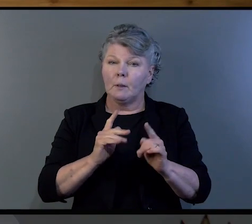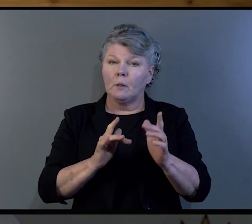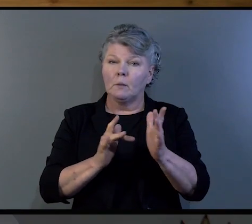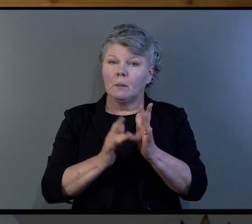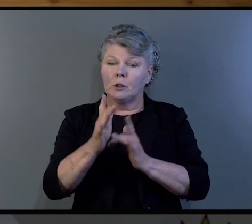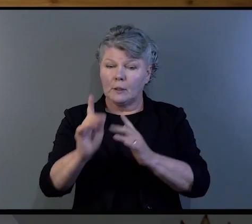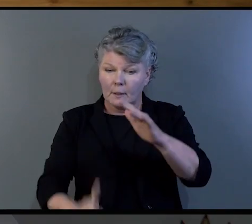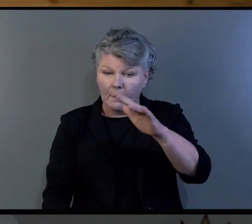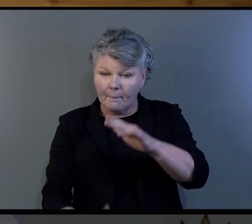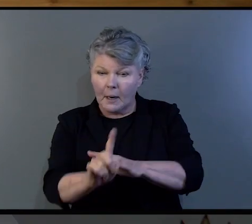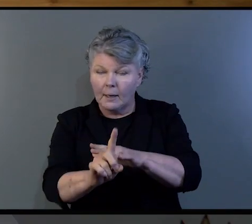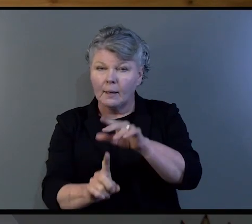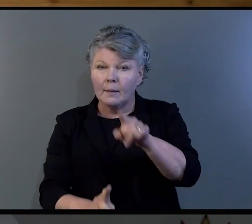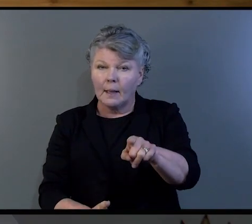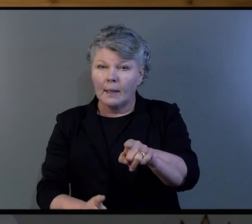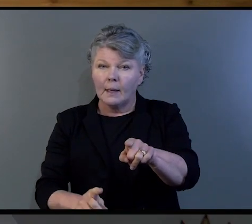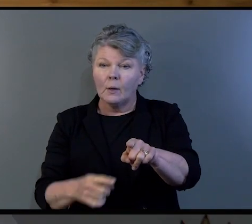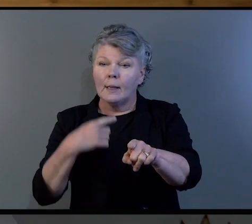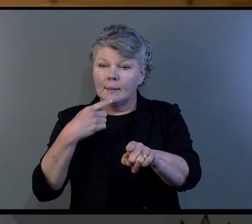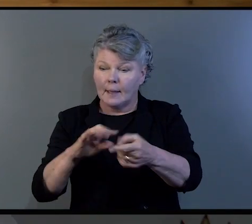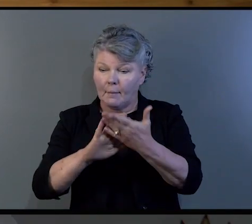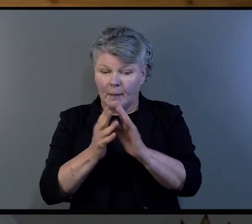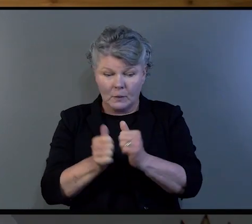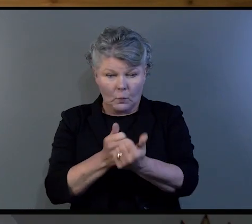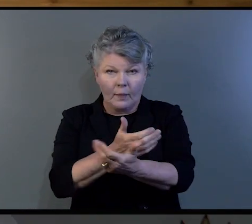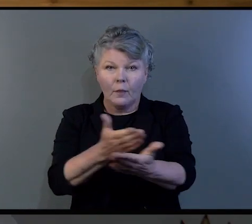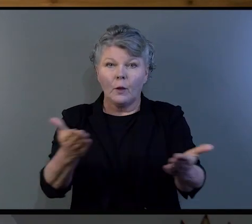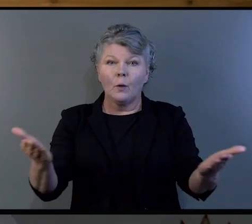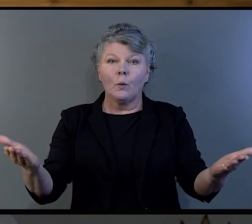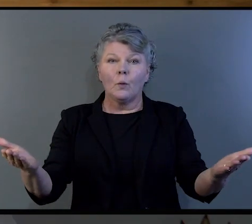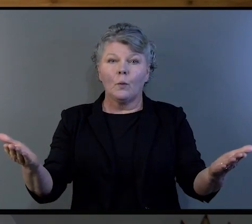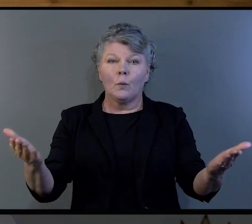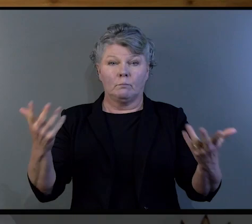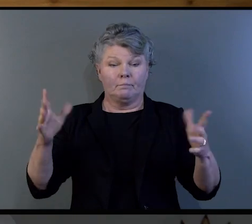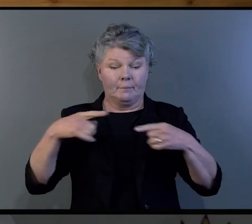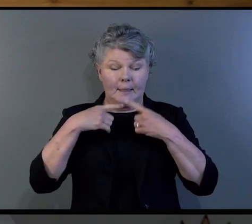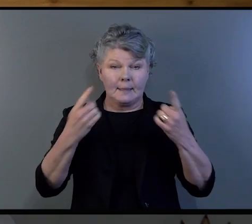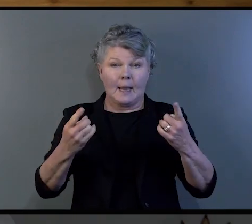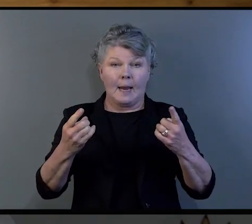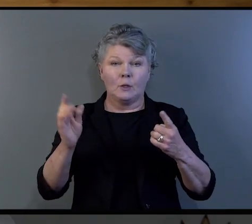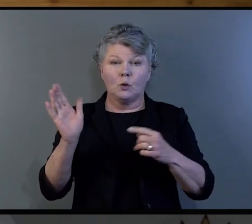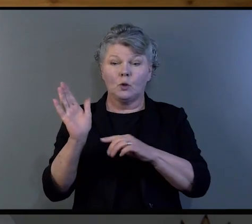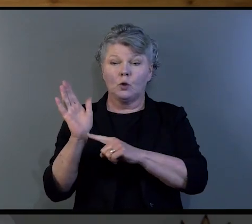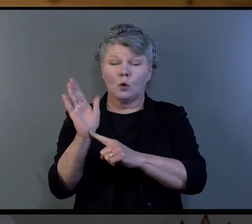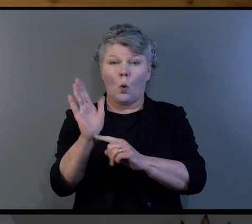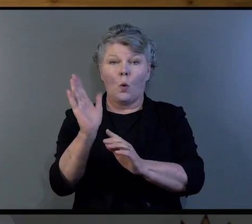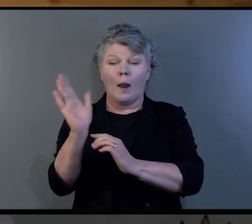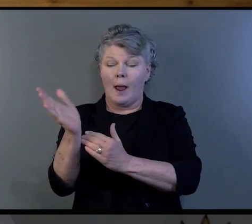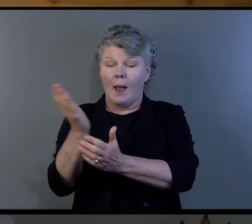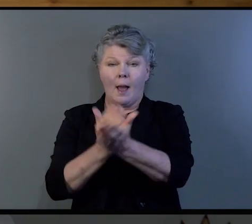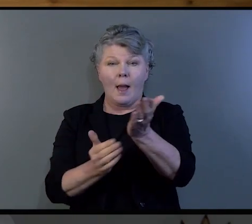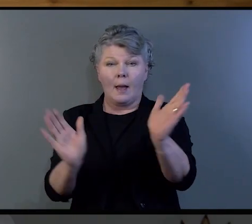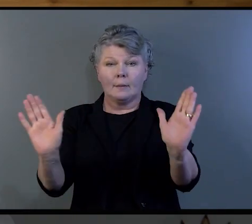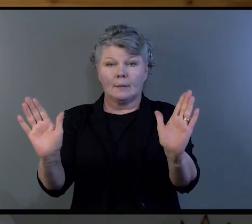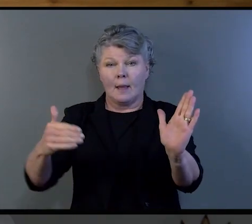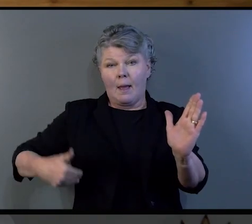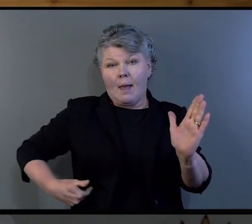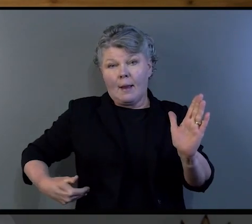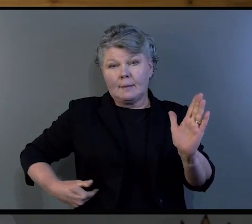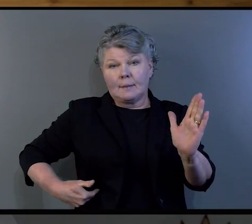stood among them and said to them, "Peace be with you." When he had said this, he showed them his hands and his